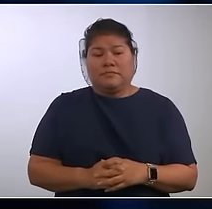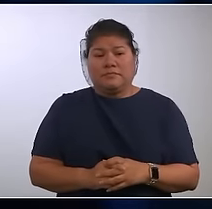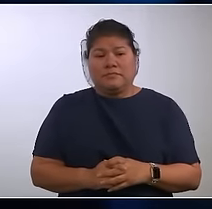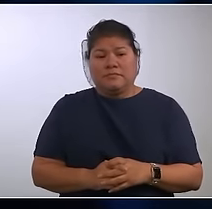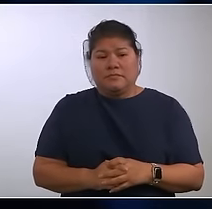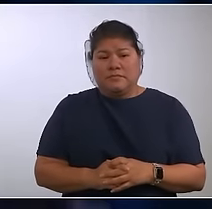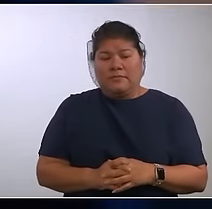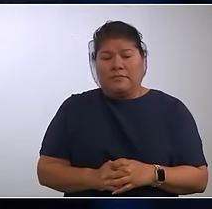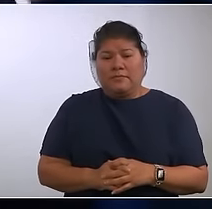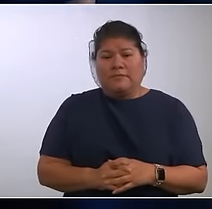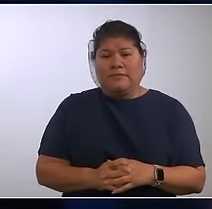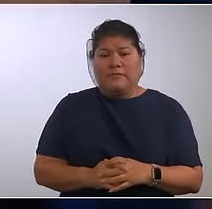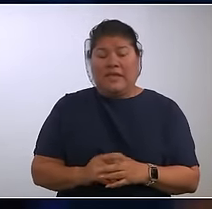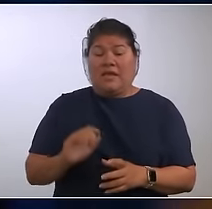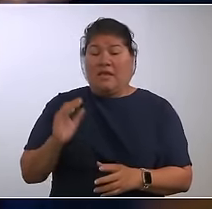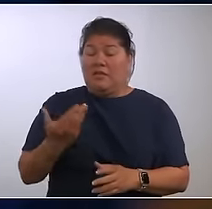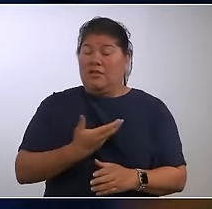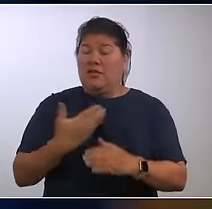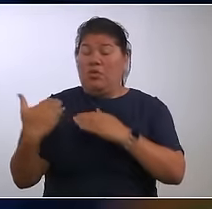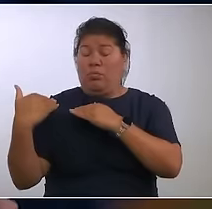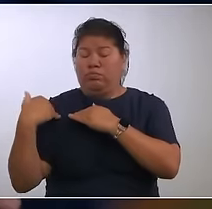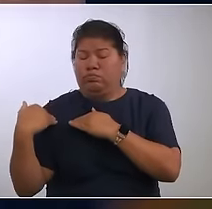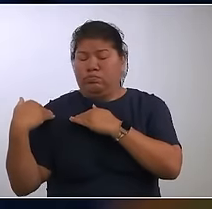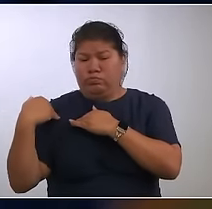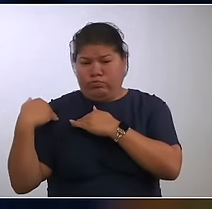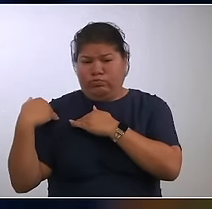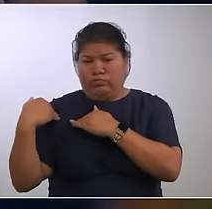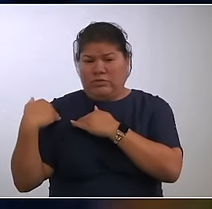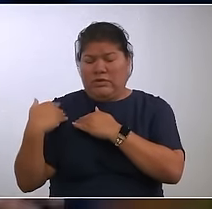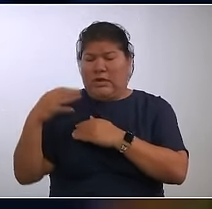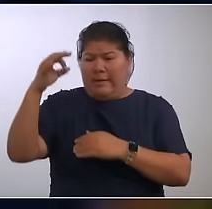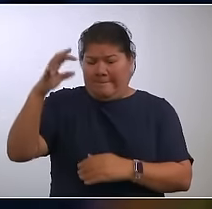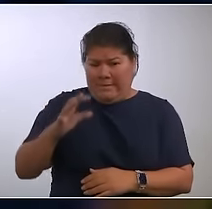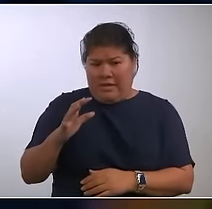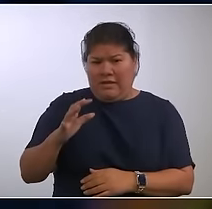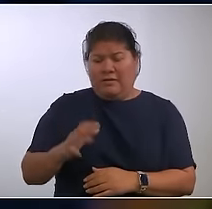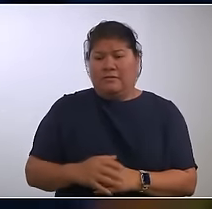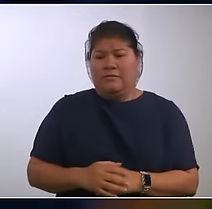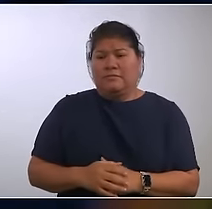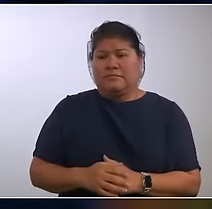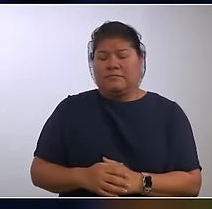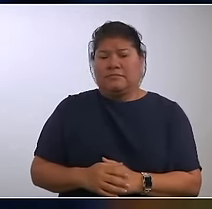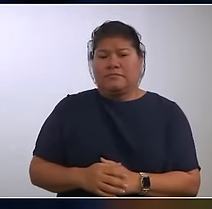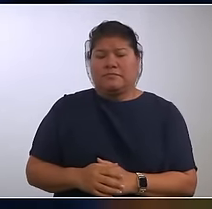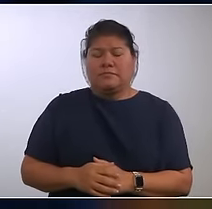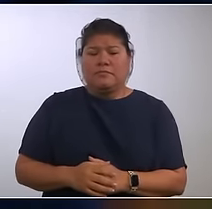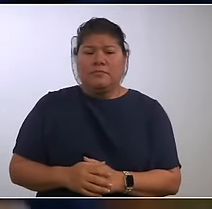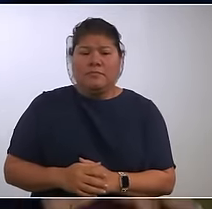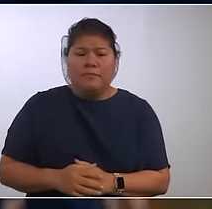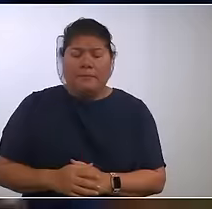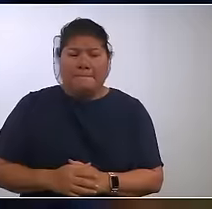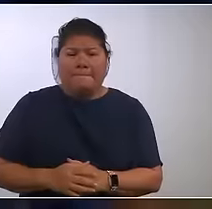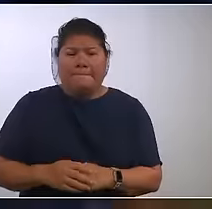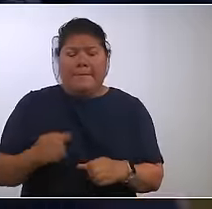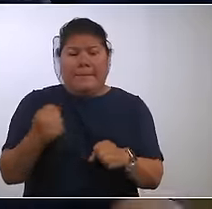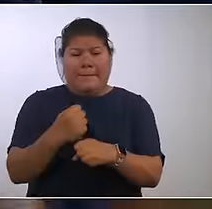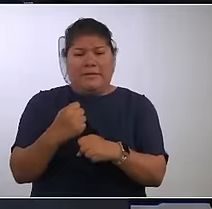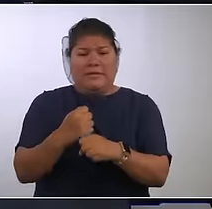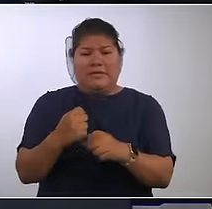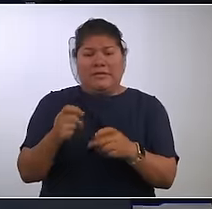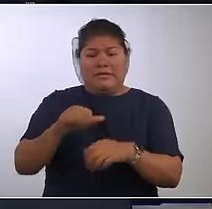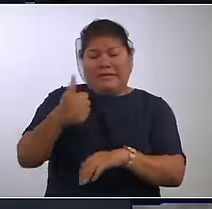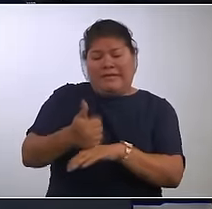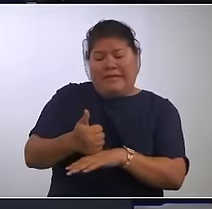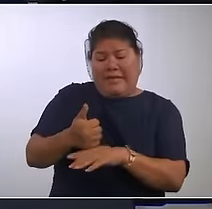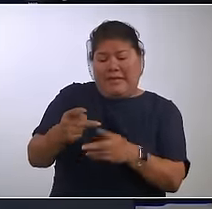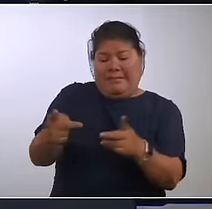leadership in every apostolic man. Y es nuestra responsabilidad como pastores. It's our responsibility as pastors. Crear espacios para